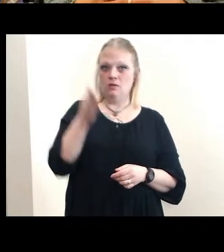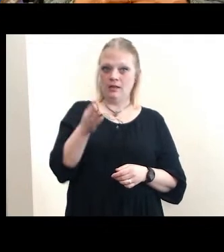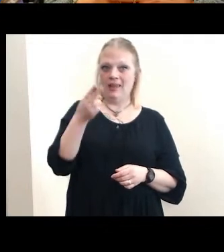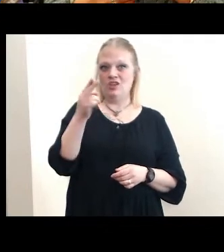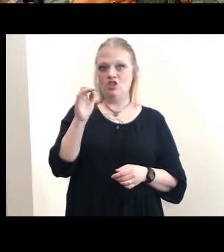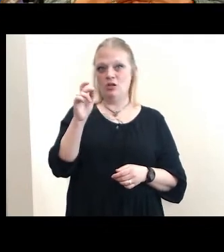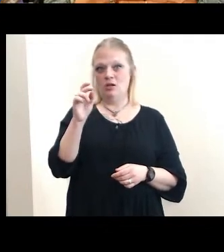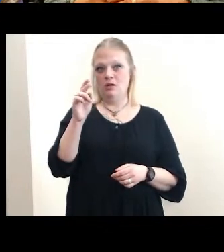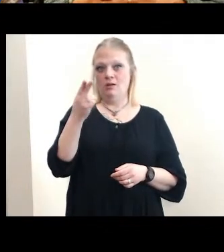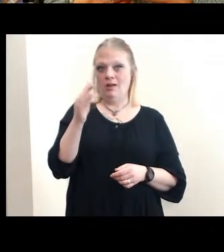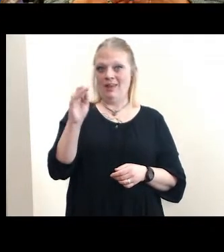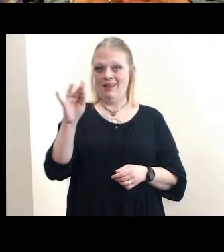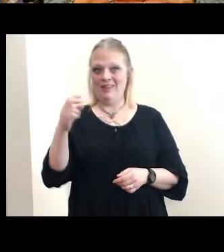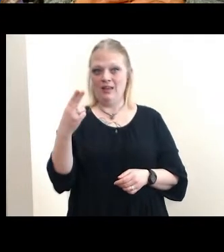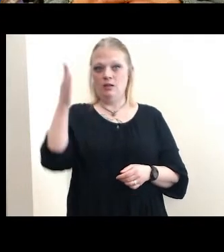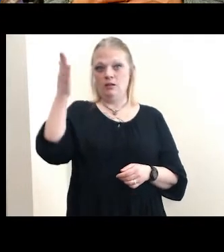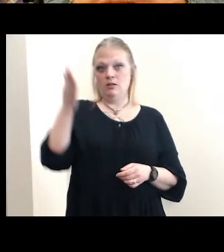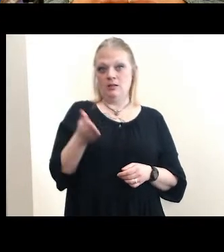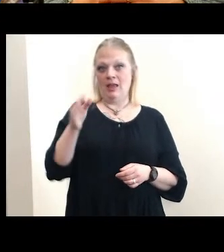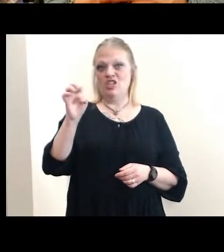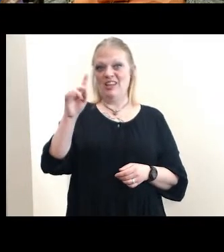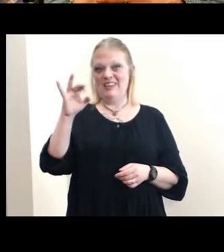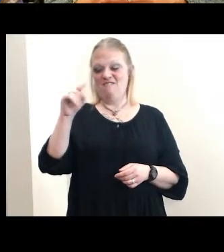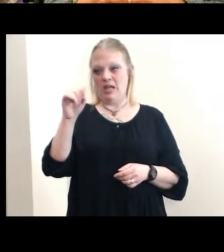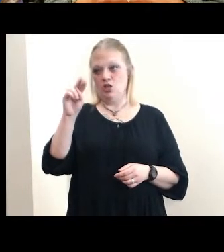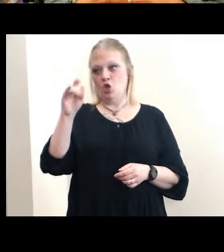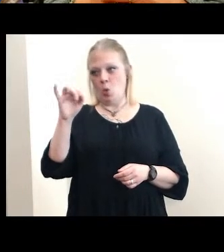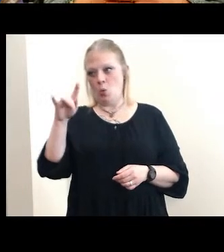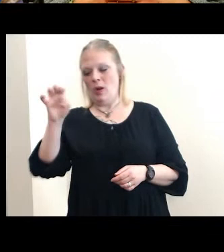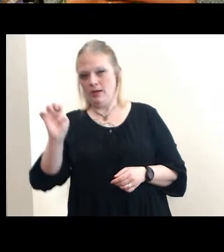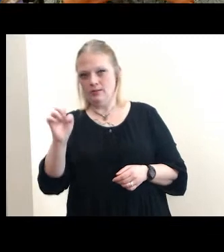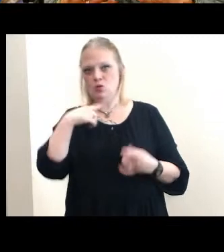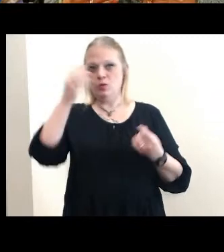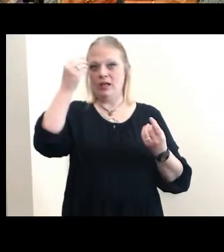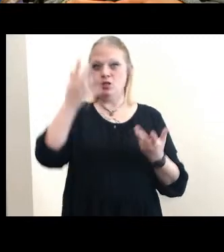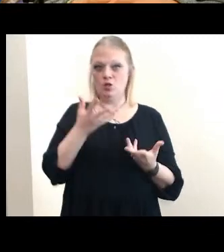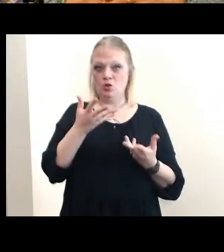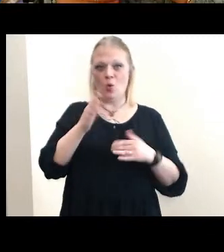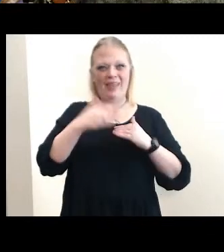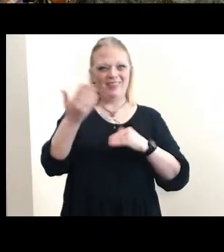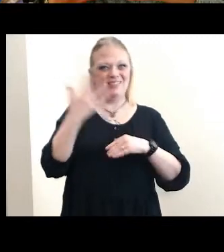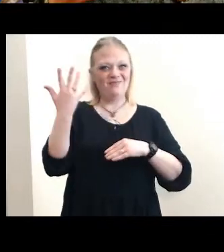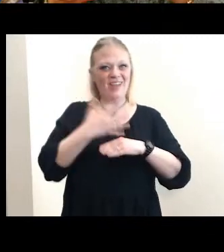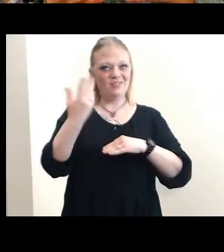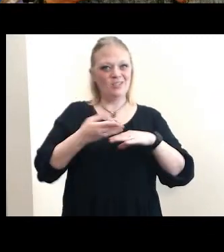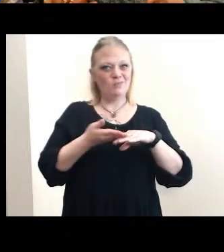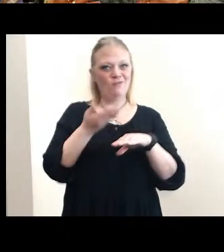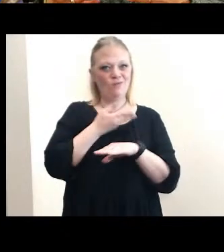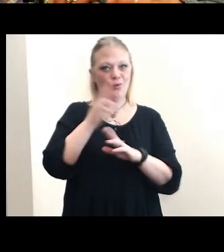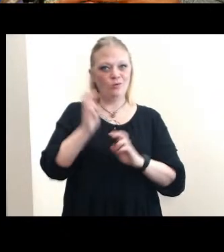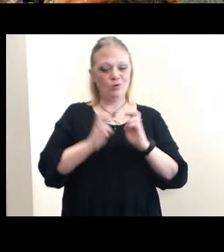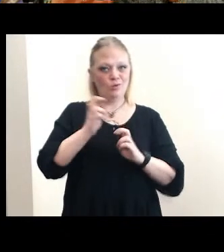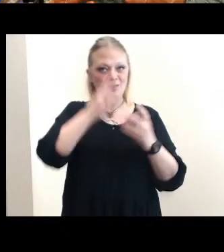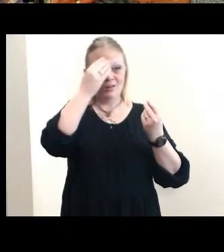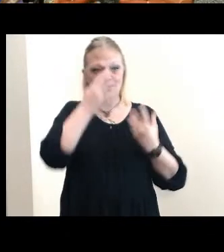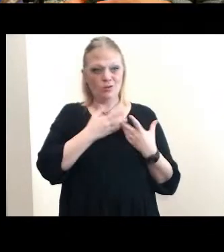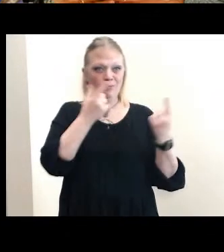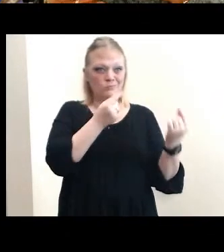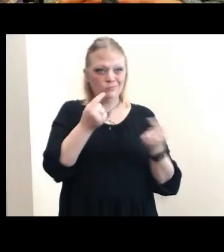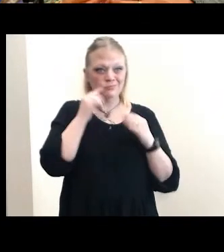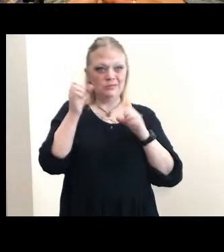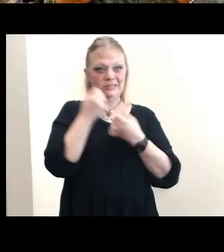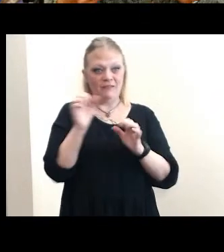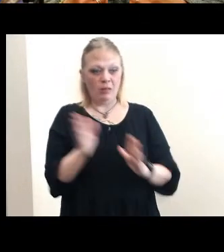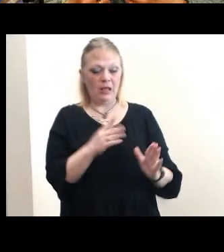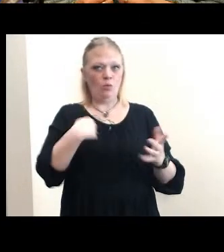erie.gov/health/event notice to let us know at least 5 days before the planned tournament about what you're going to do. Let us know what your safety plan is. We'll work with you